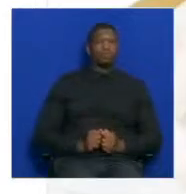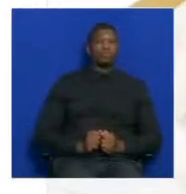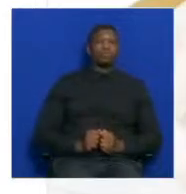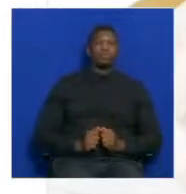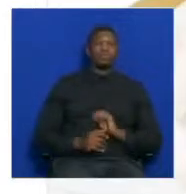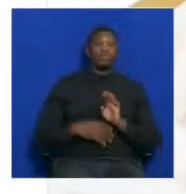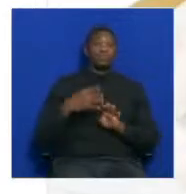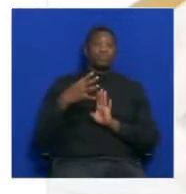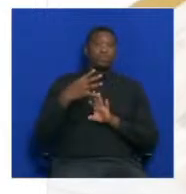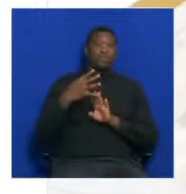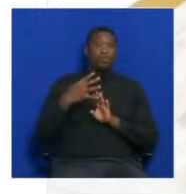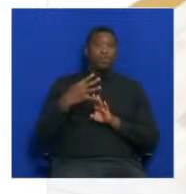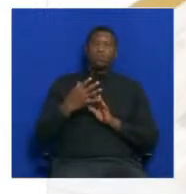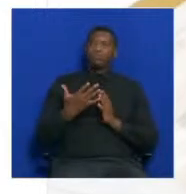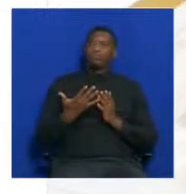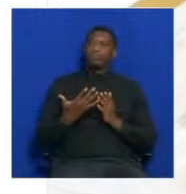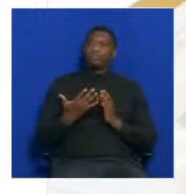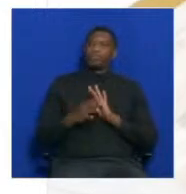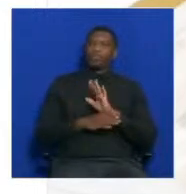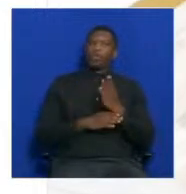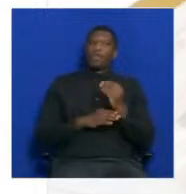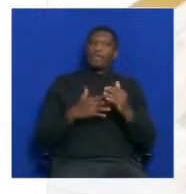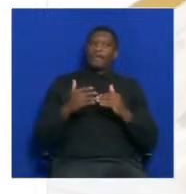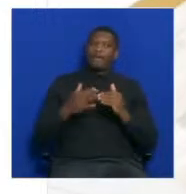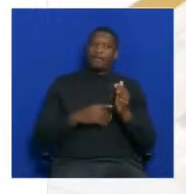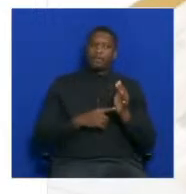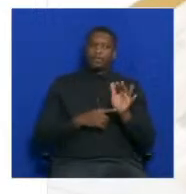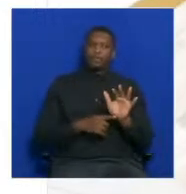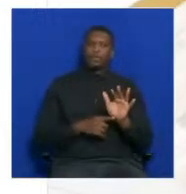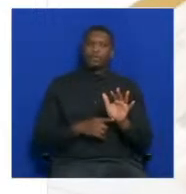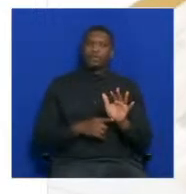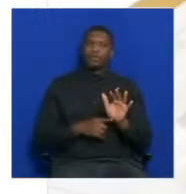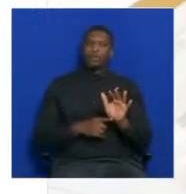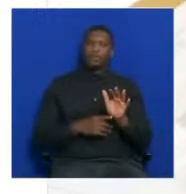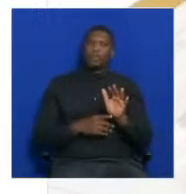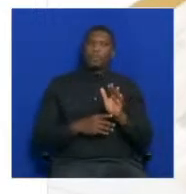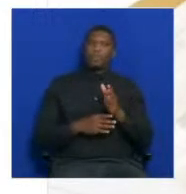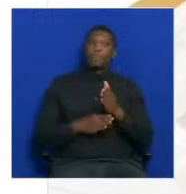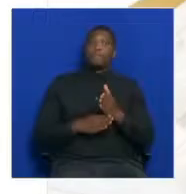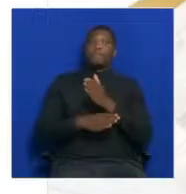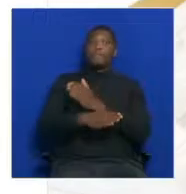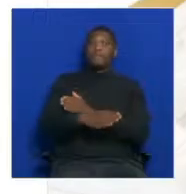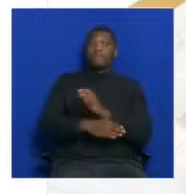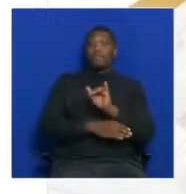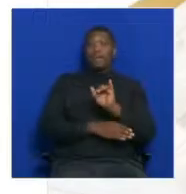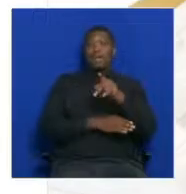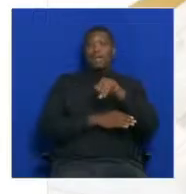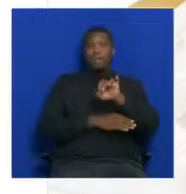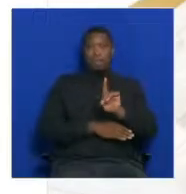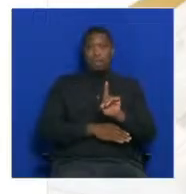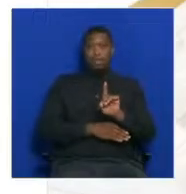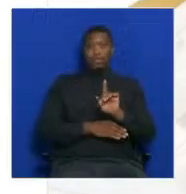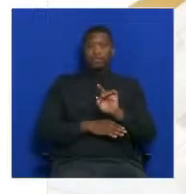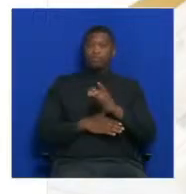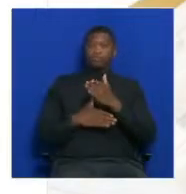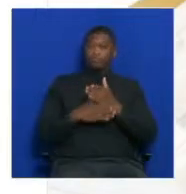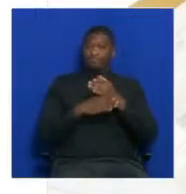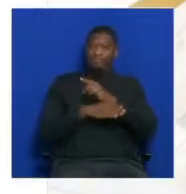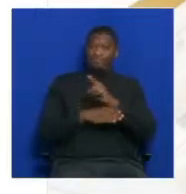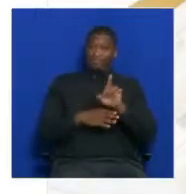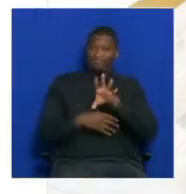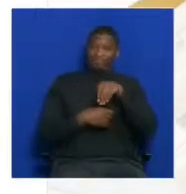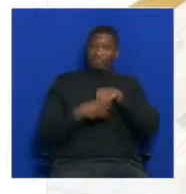no indication that the former IPID officials who are alleged to have attended a meeting with